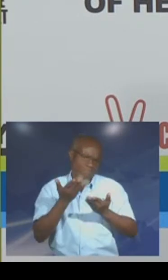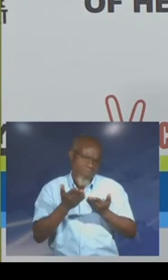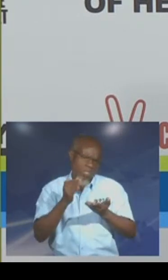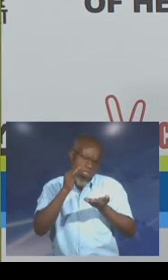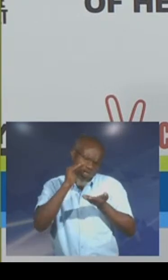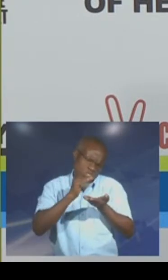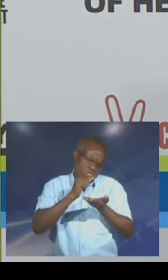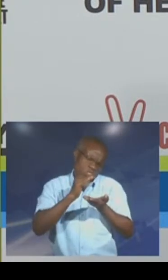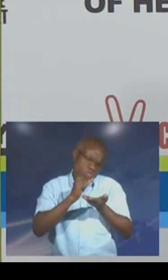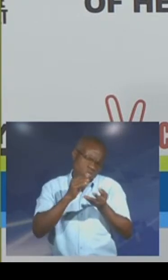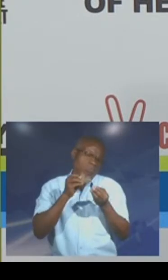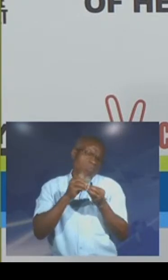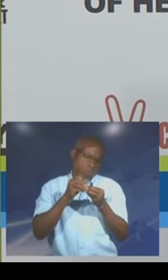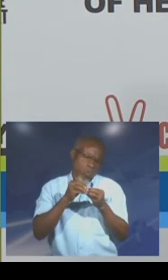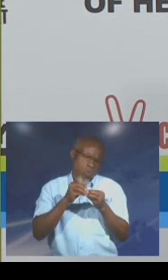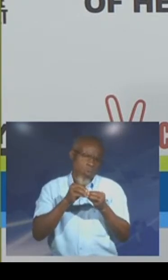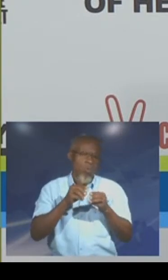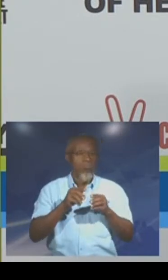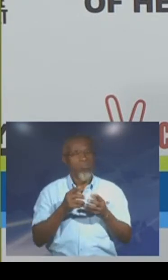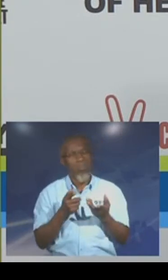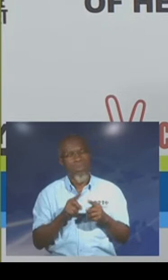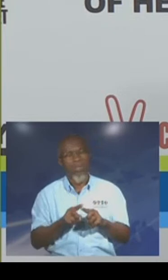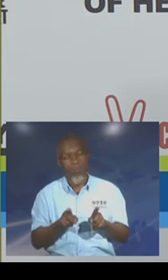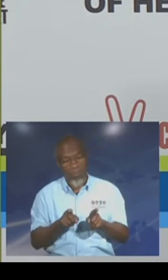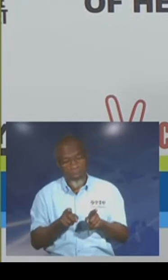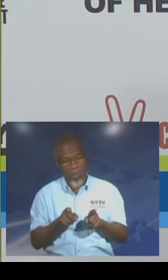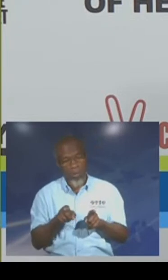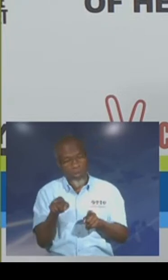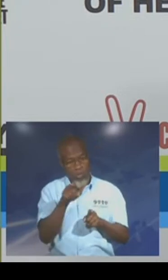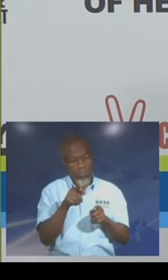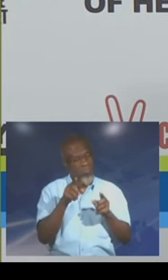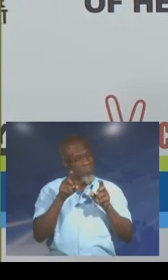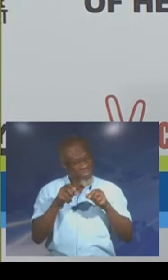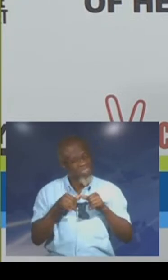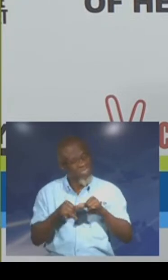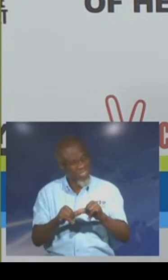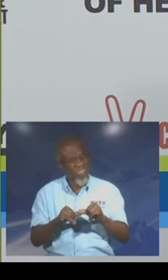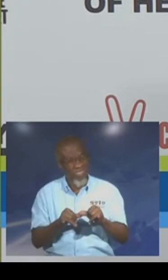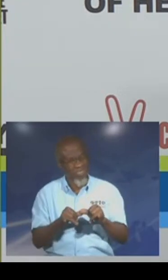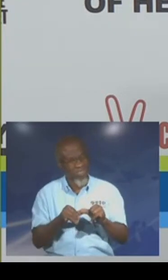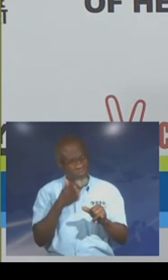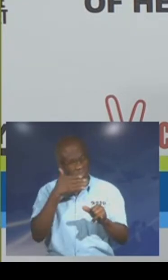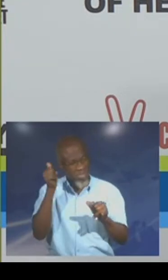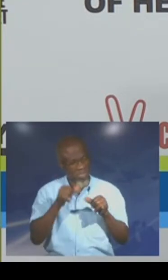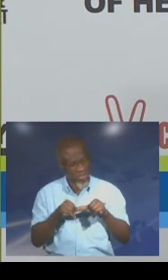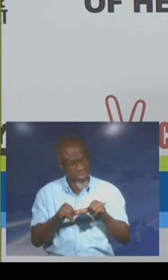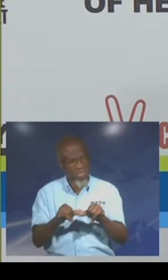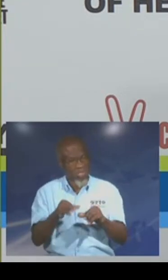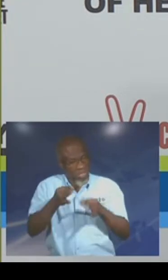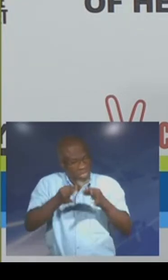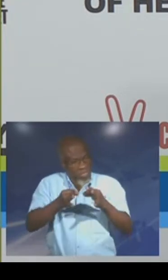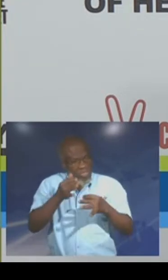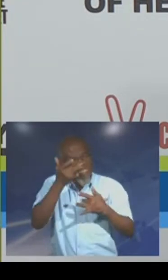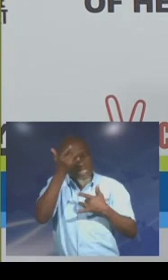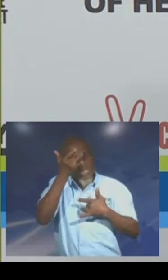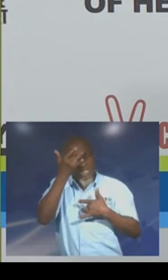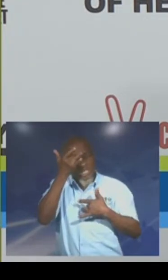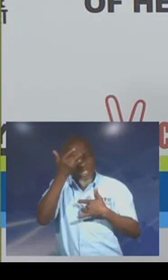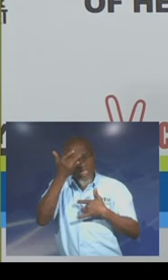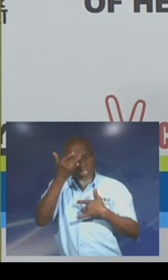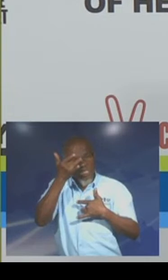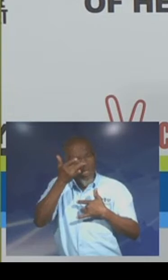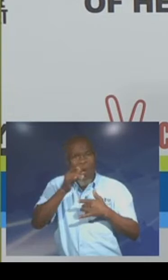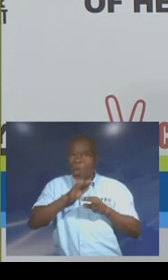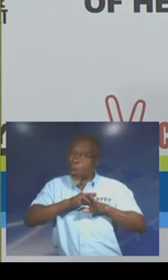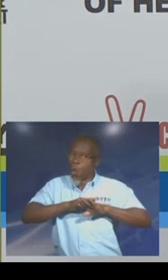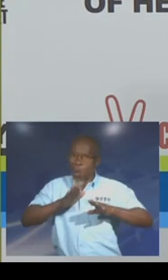coming days. But I think it is important to maintain, as I said in my last bullet, that if you are ill, that you stay away from the crowded